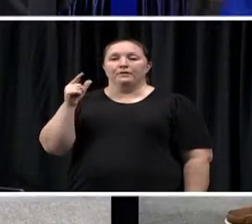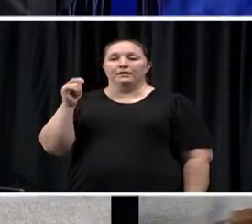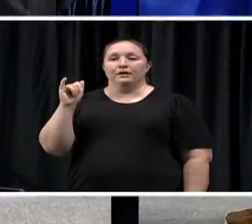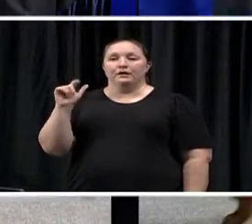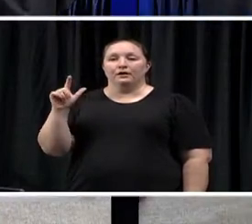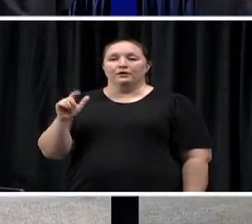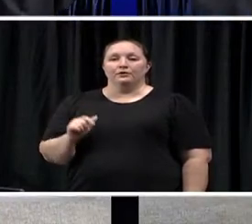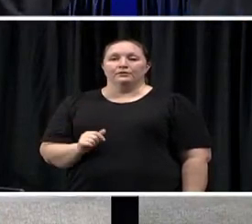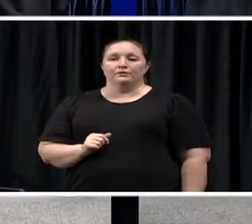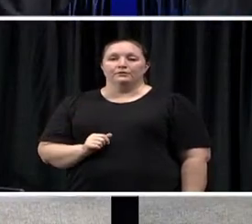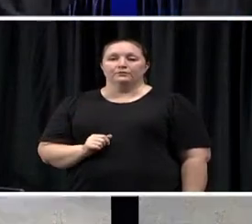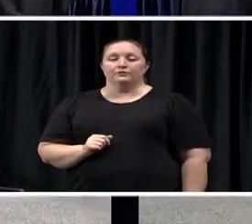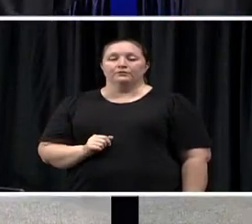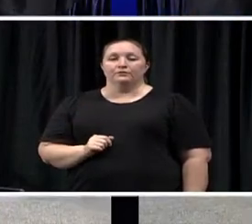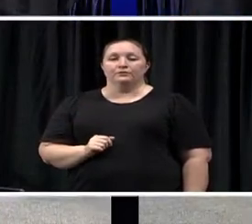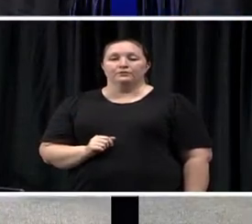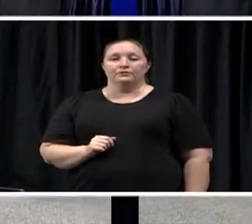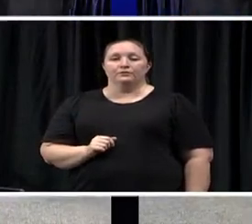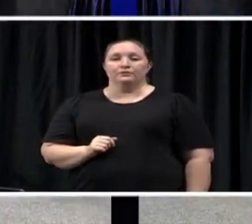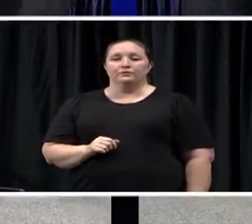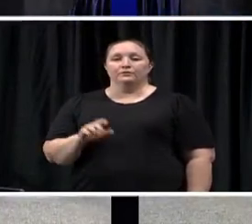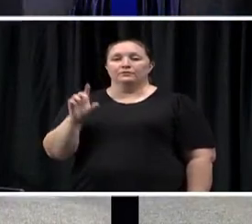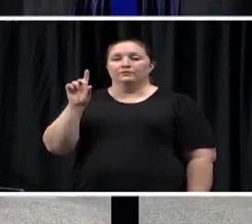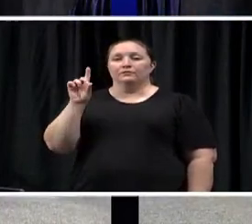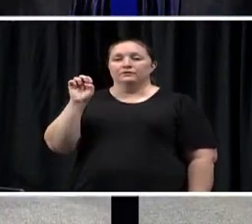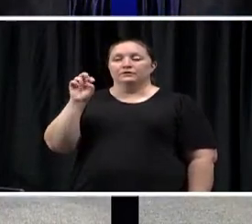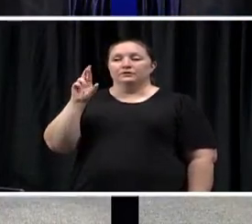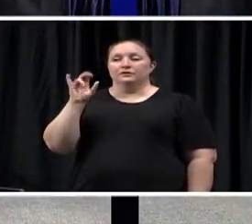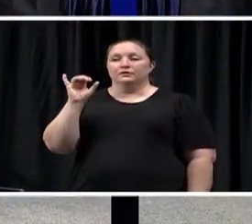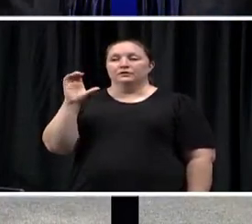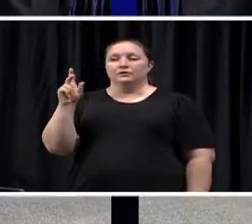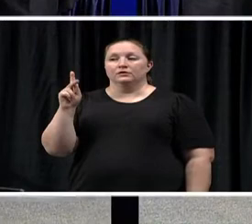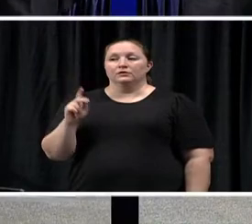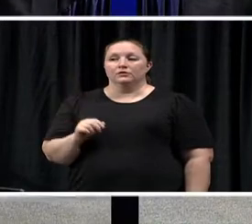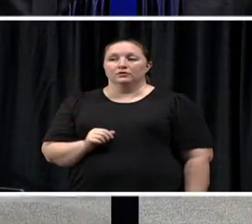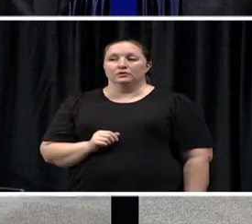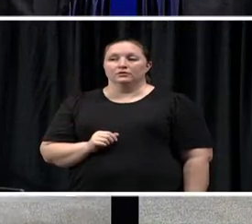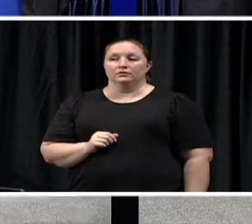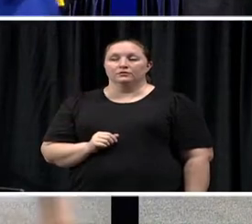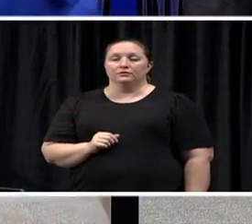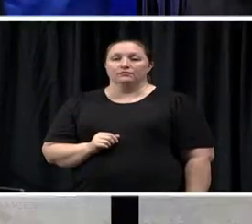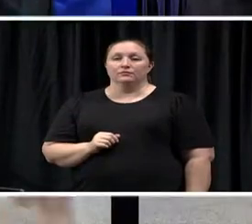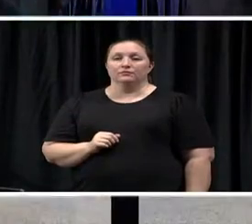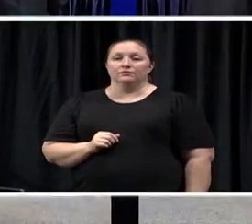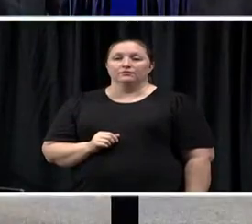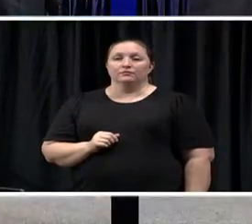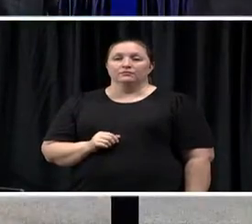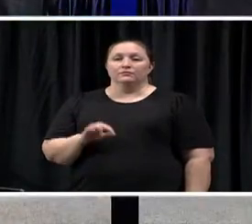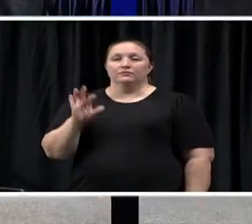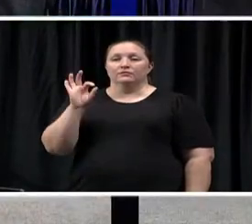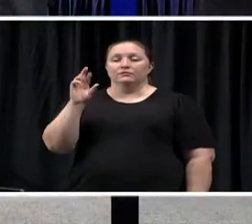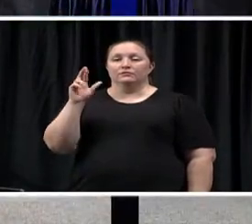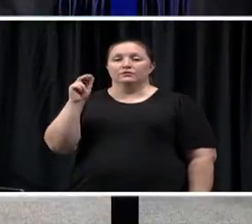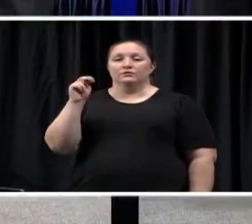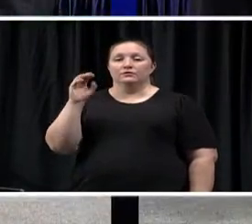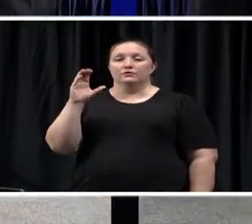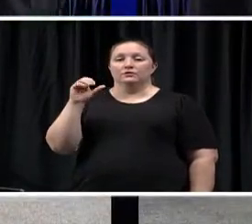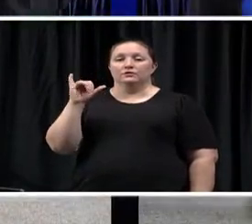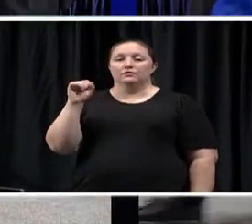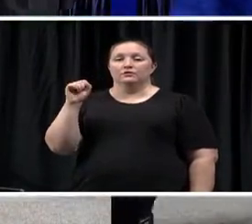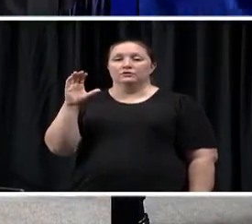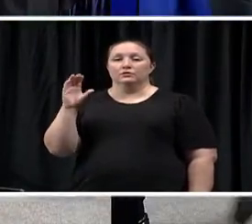Grace Rowland. Derek Yadiel Rodriguez Alvarado. Francisco